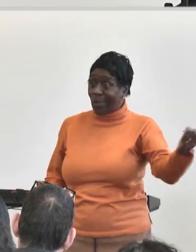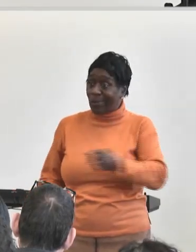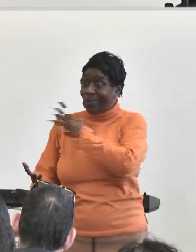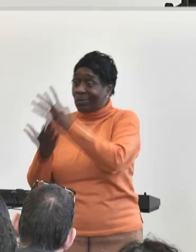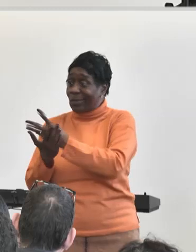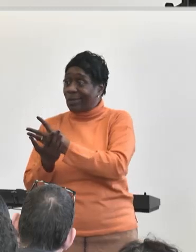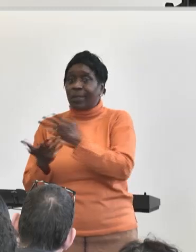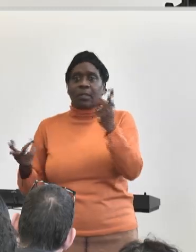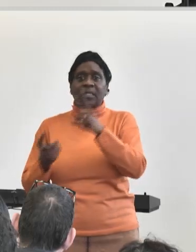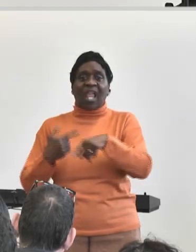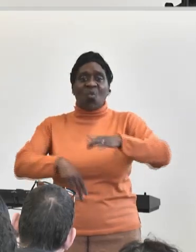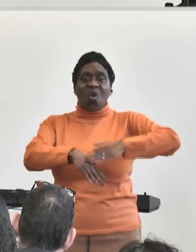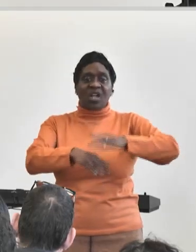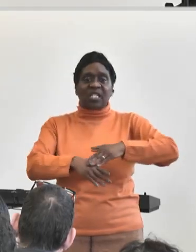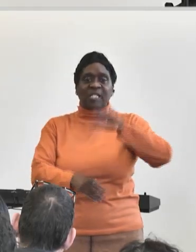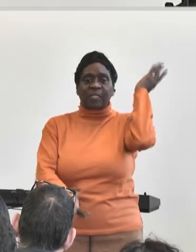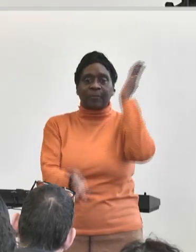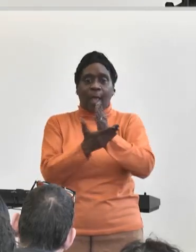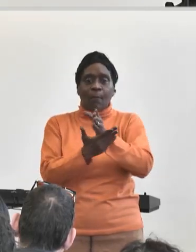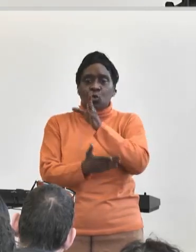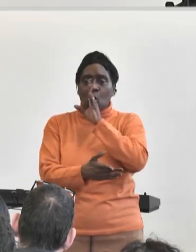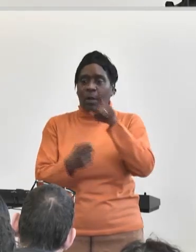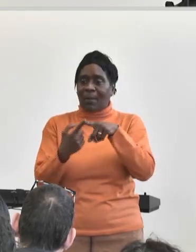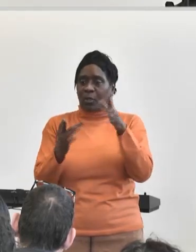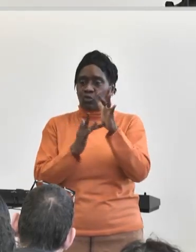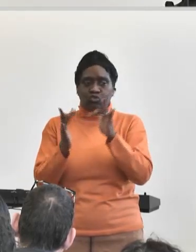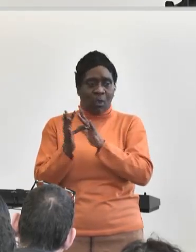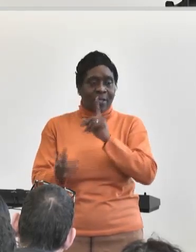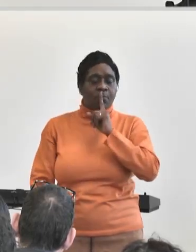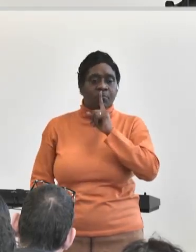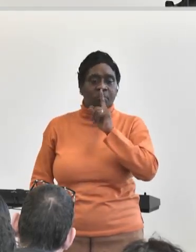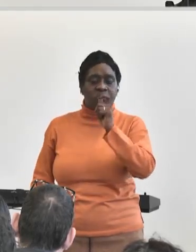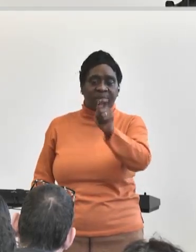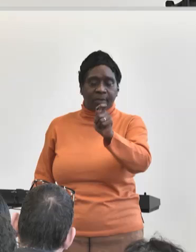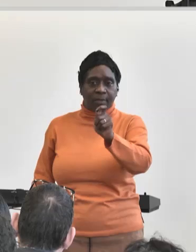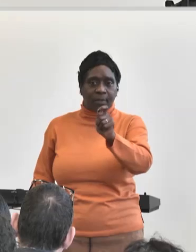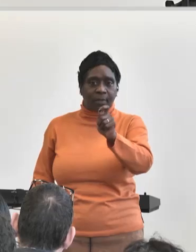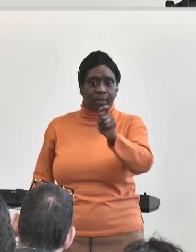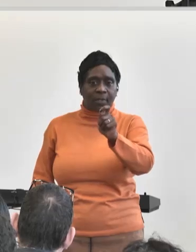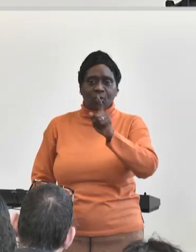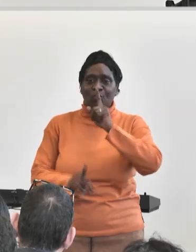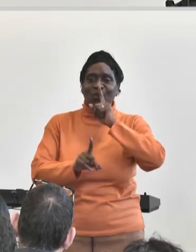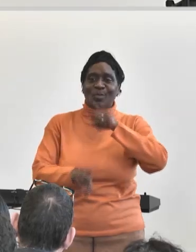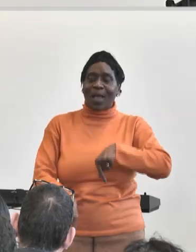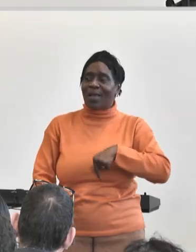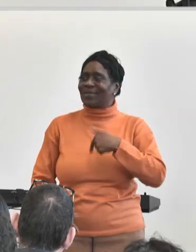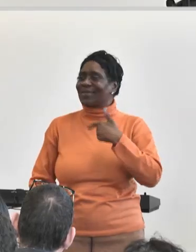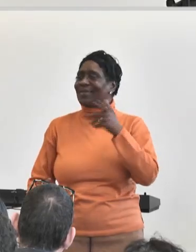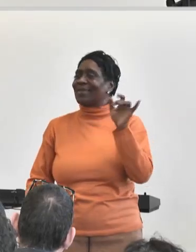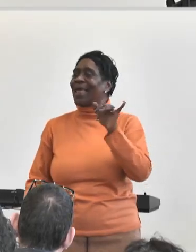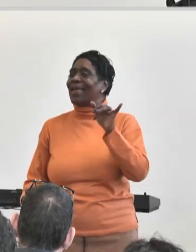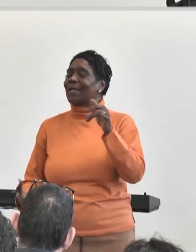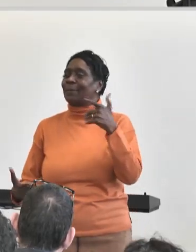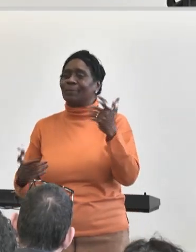dijeron, but they warned us never to talk about Jesus again. Pero también nos advirtieron que nunca más habláramos de Jesús. And the response is almost laughable. Y la respuesta es